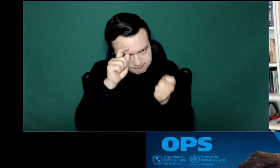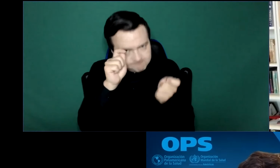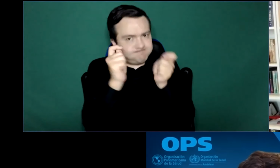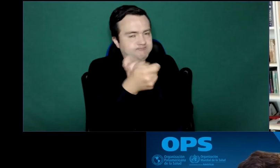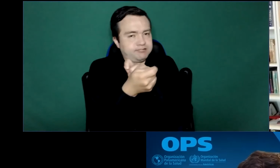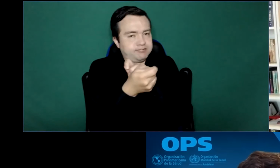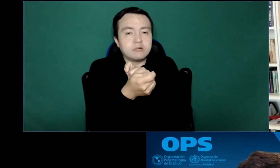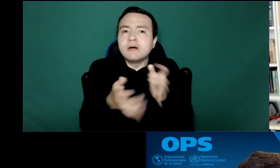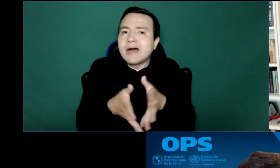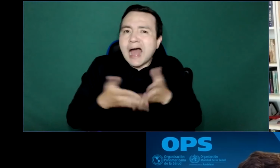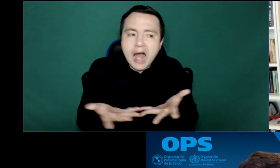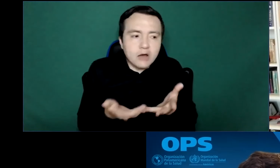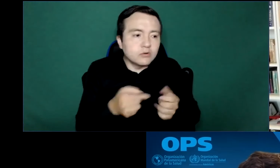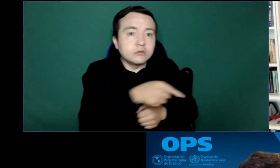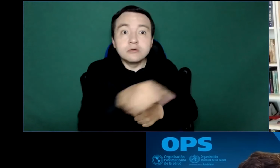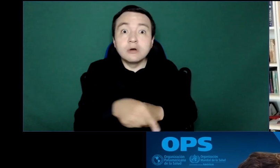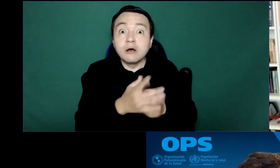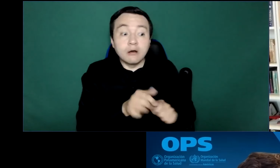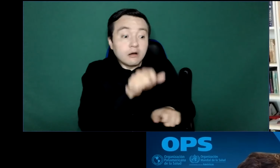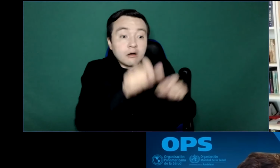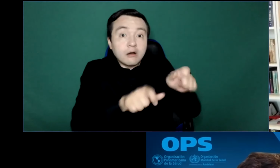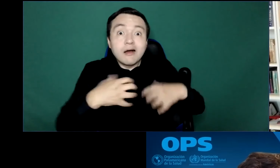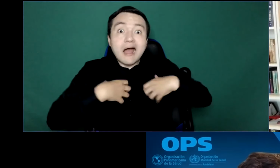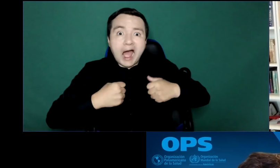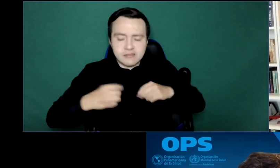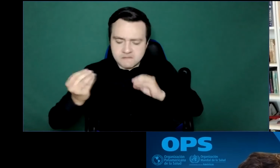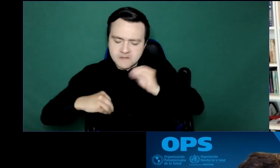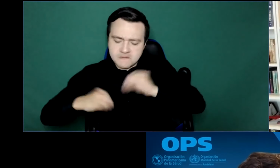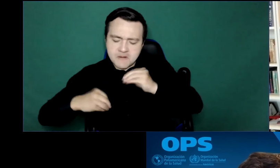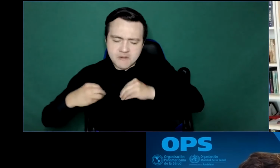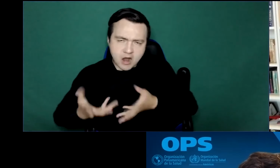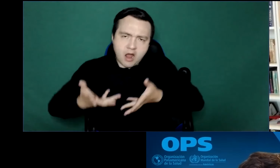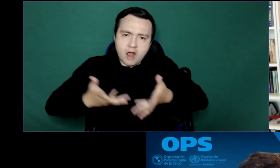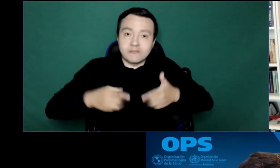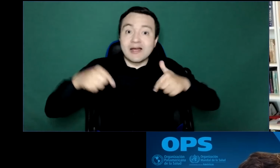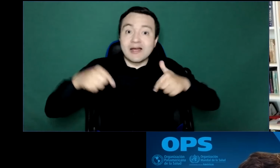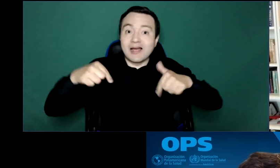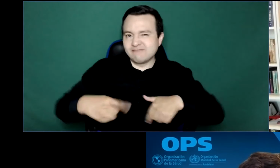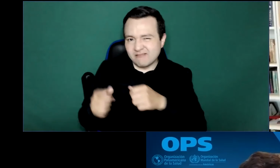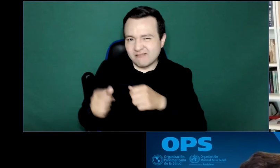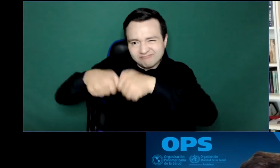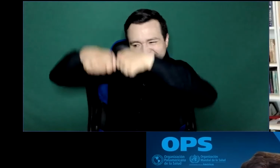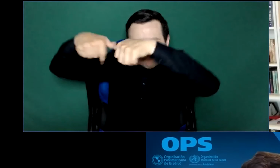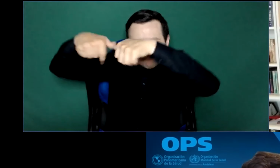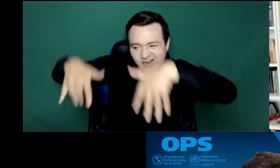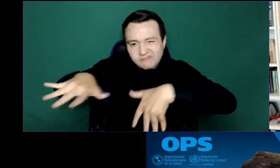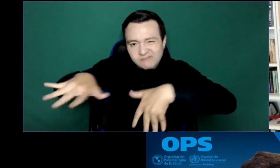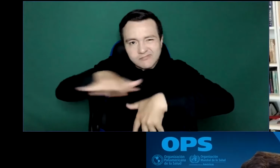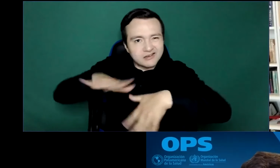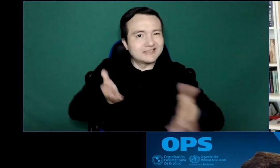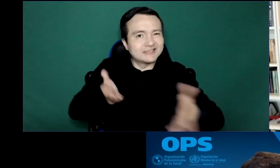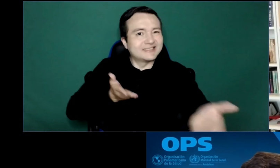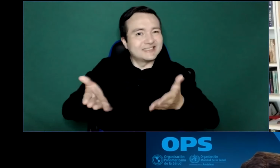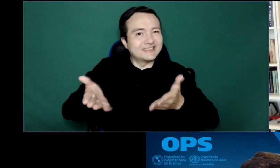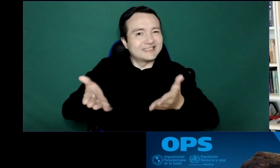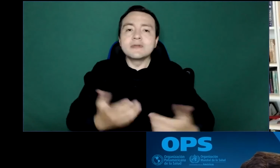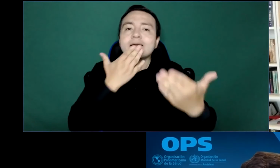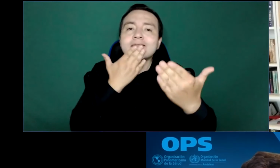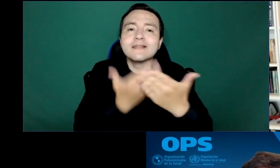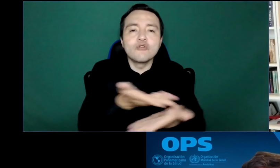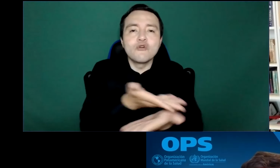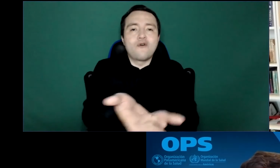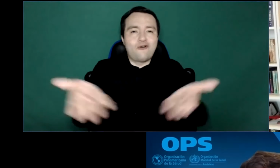the initiative of the public health functions in our systems, health systems and services department.